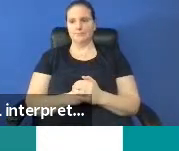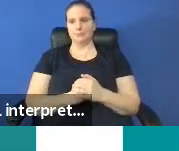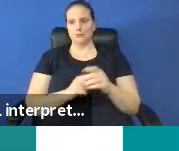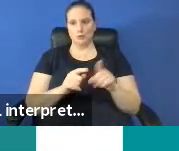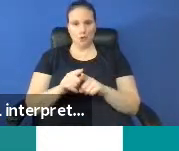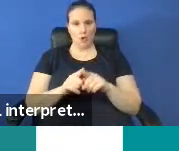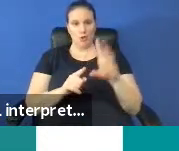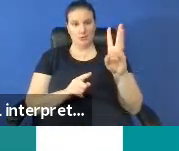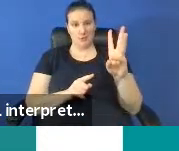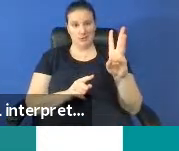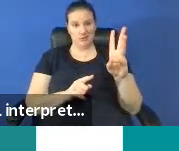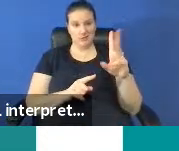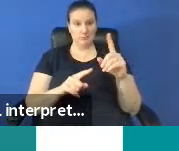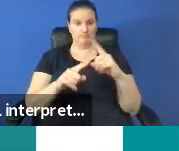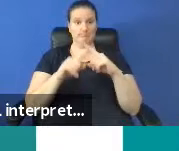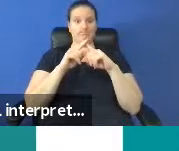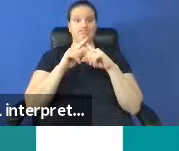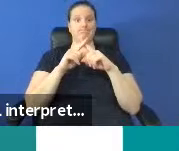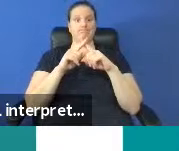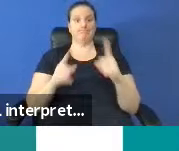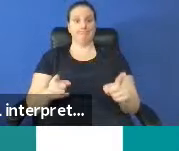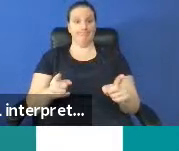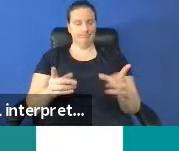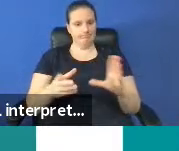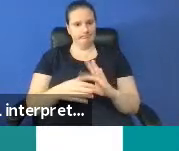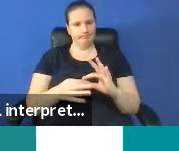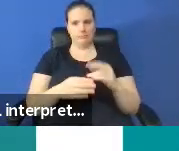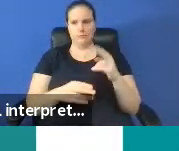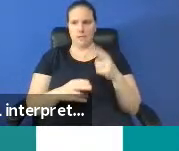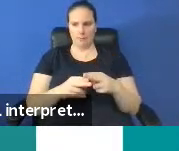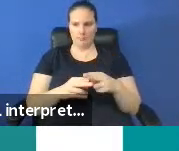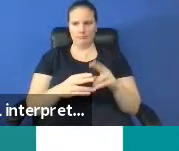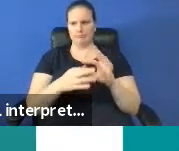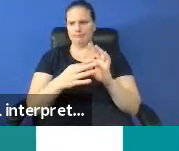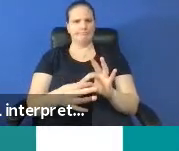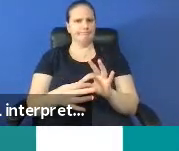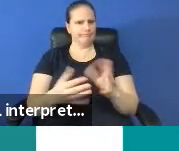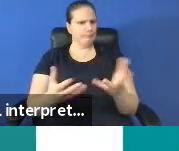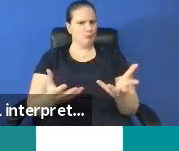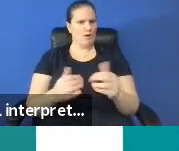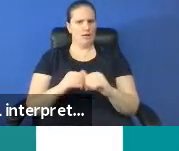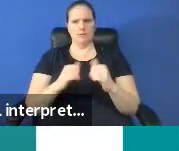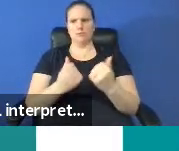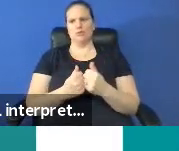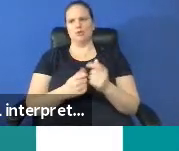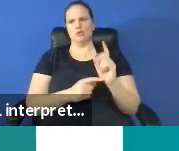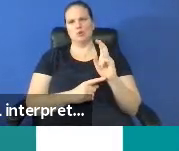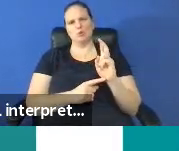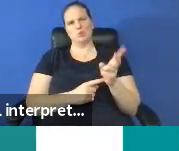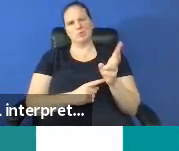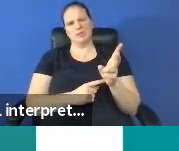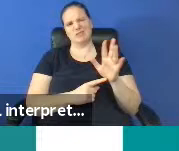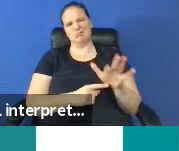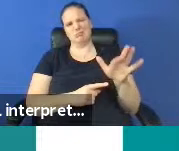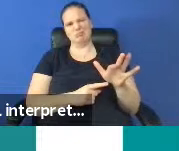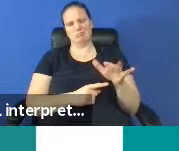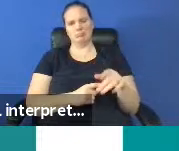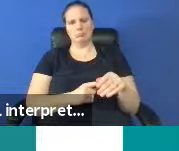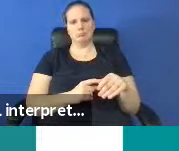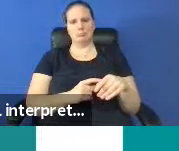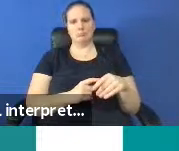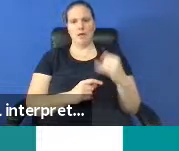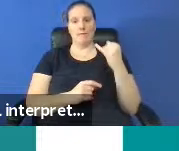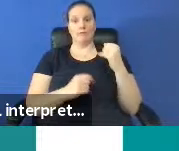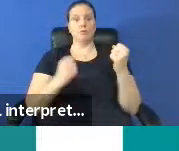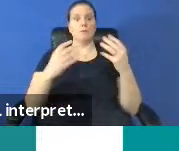*6 to unmute. Please provide your name and affiliation, and everyone's given about 2 minutes to speak unless we get an abundance